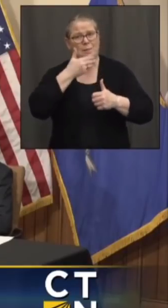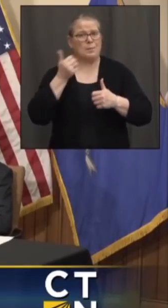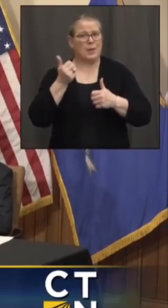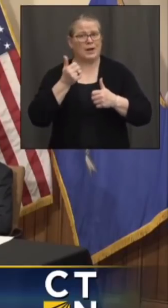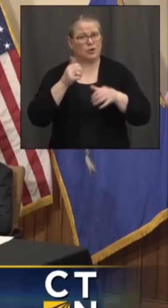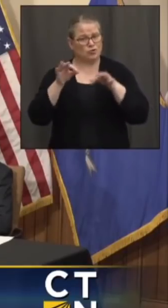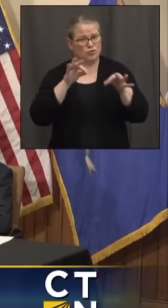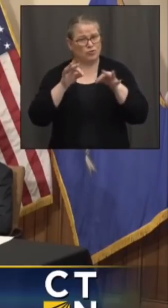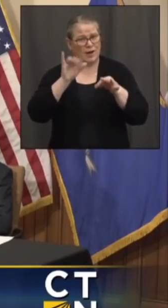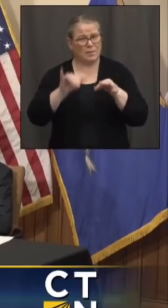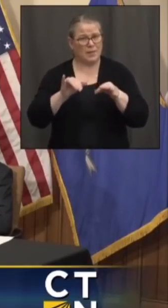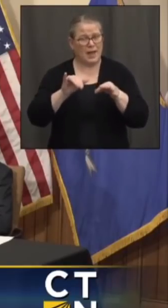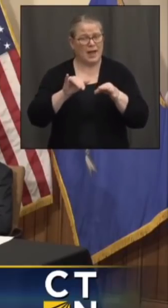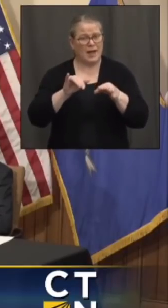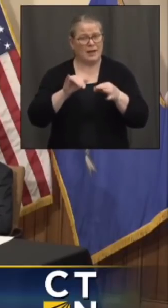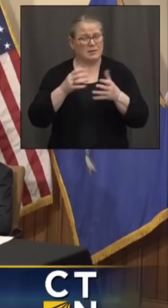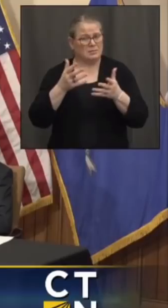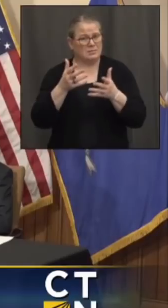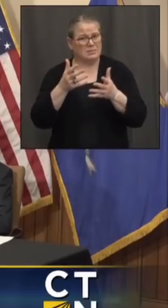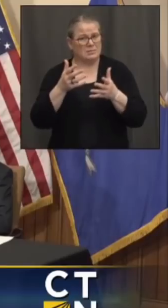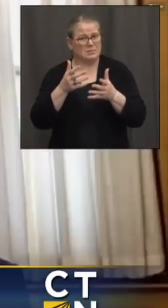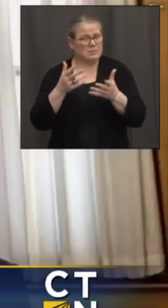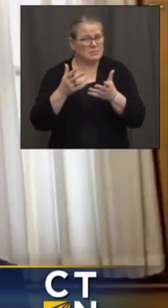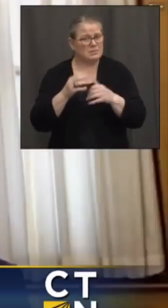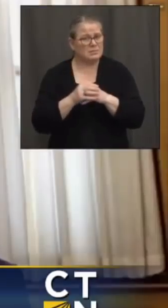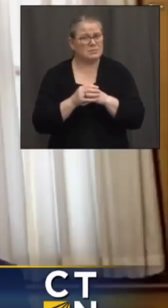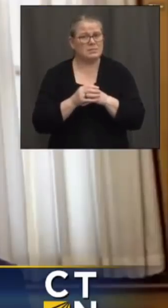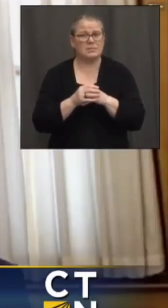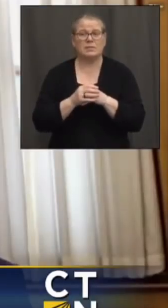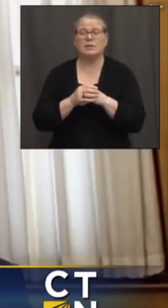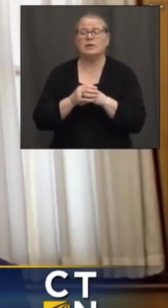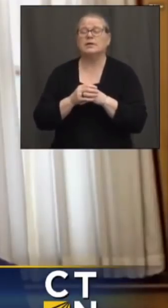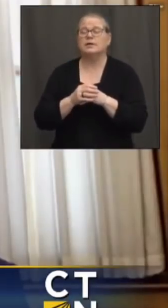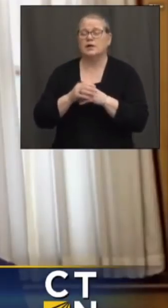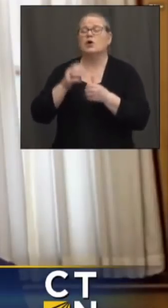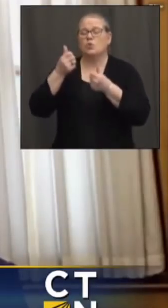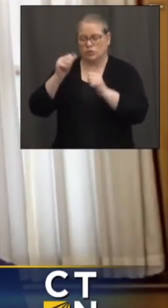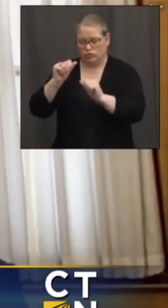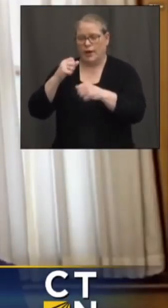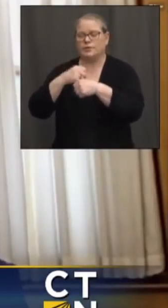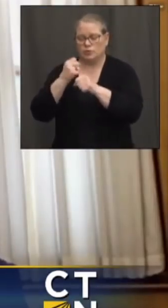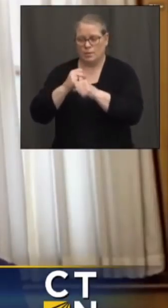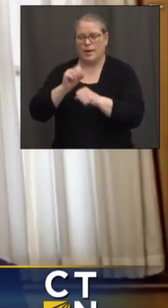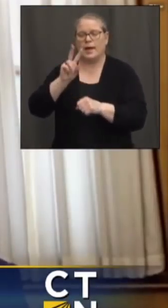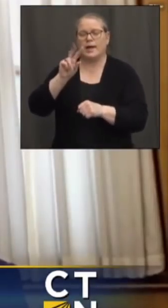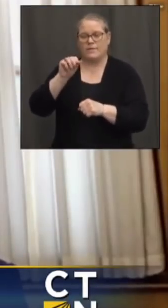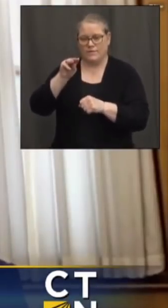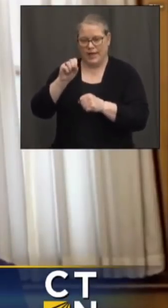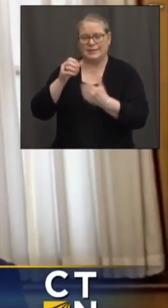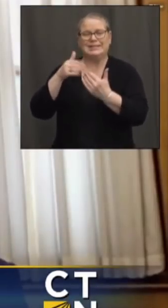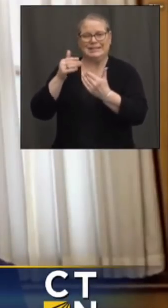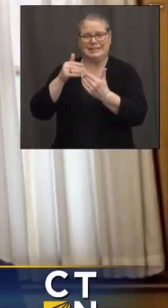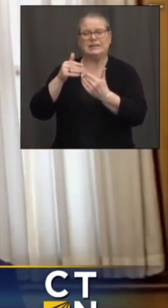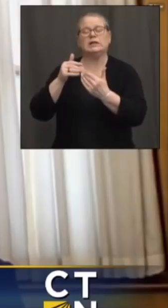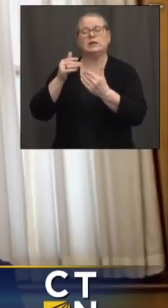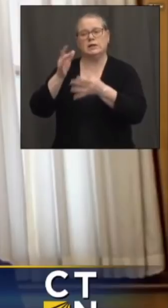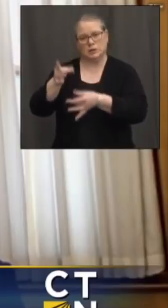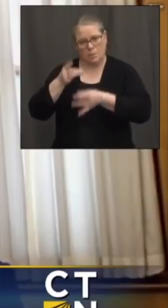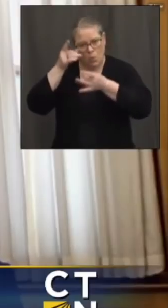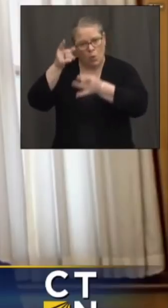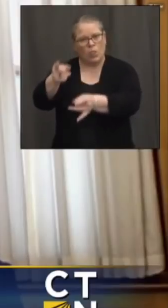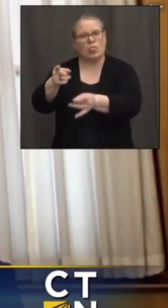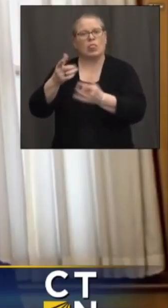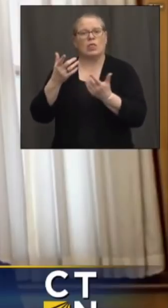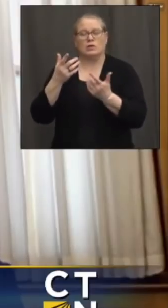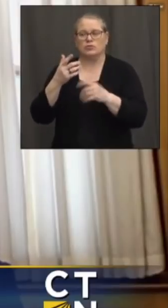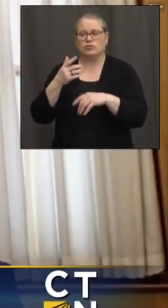clunky. Yes, we're trying to make it as easy as possible to register to get vaccine, to understand